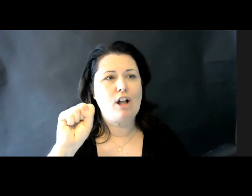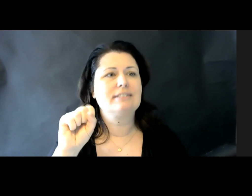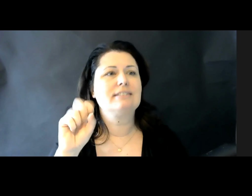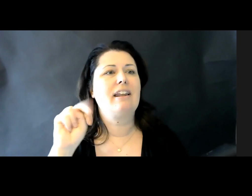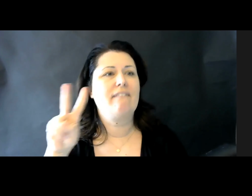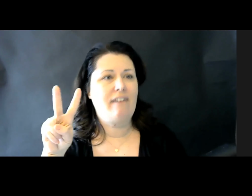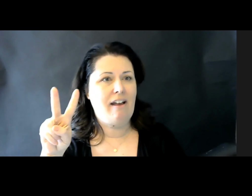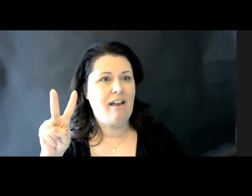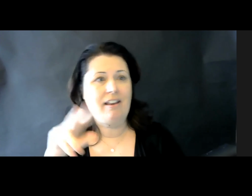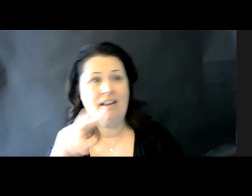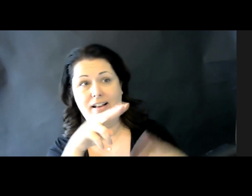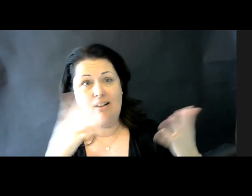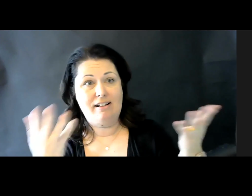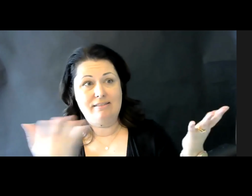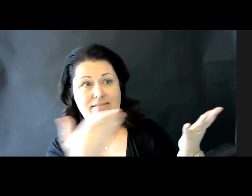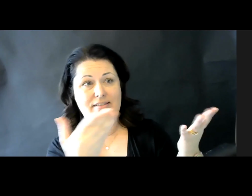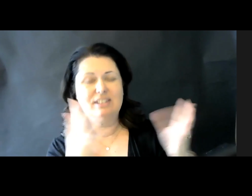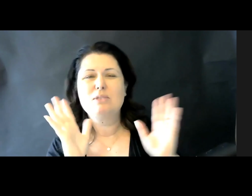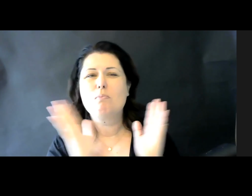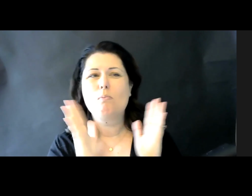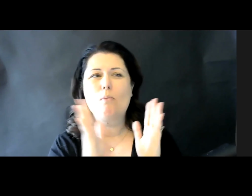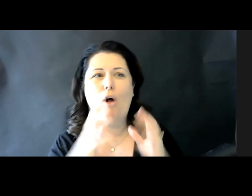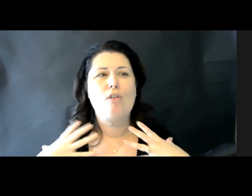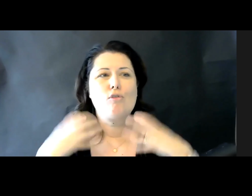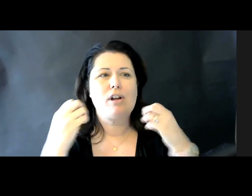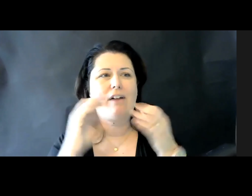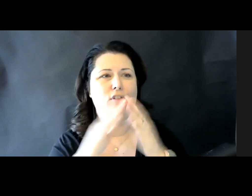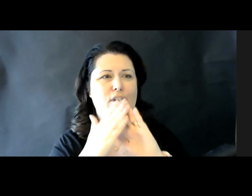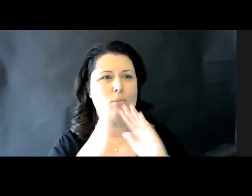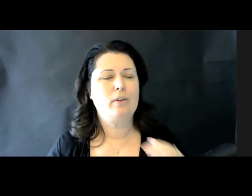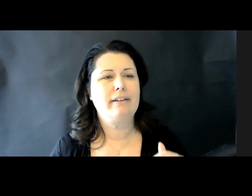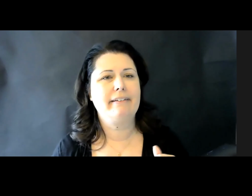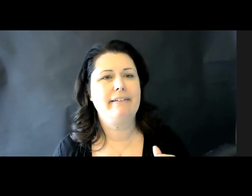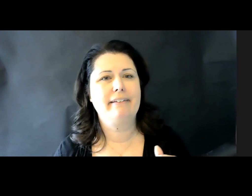We are just a small little recovery community center here.